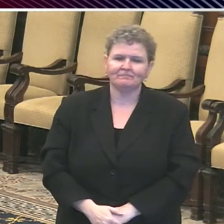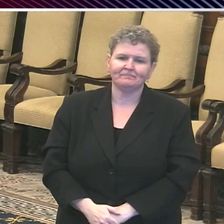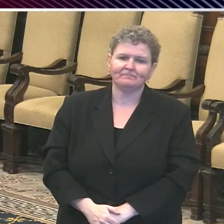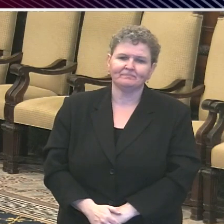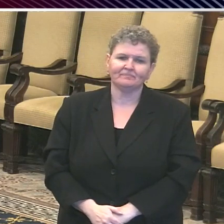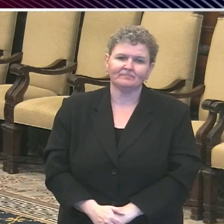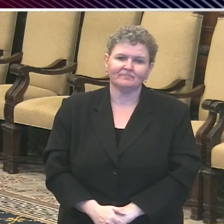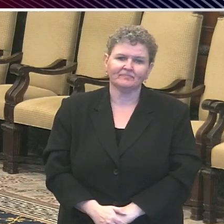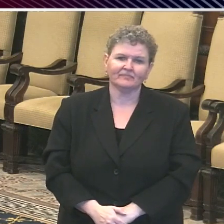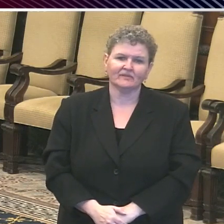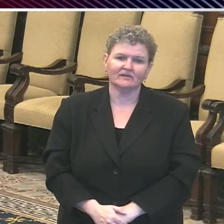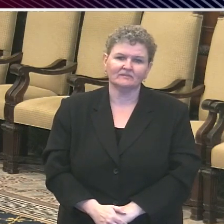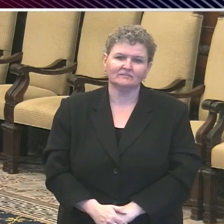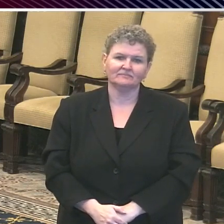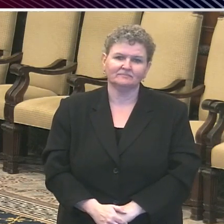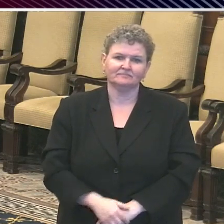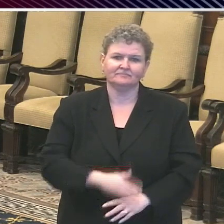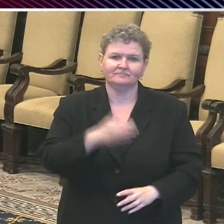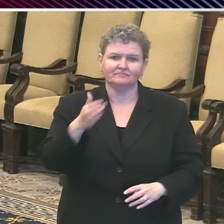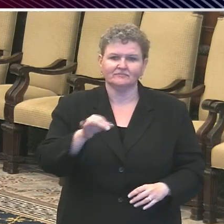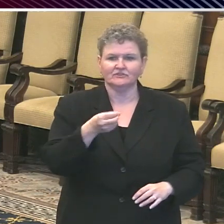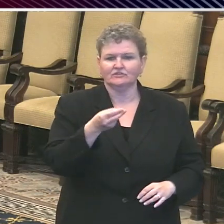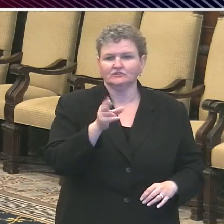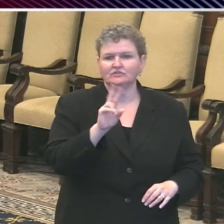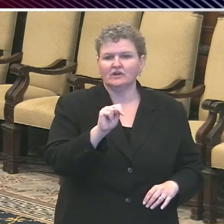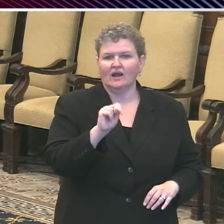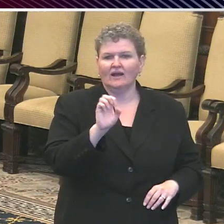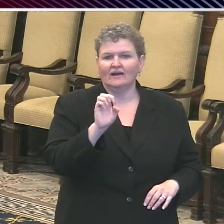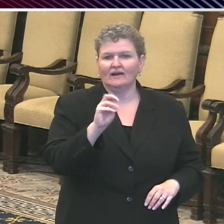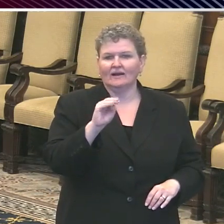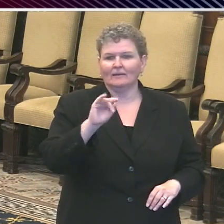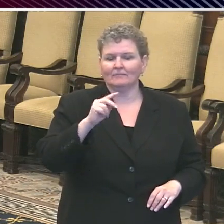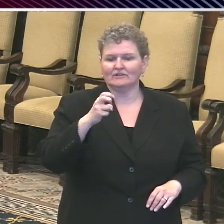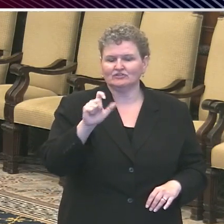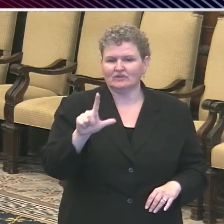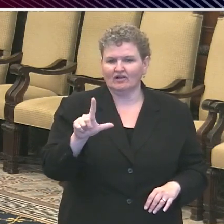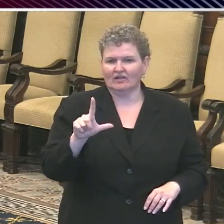Next, we're going to go to John Mitchell of the Tribune.